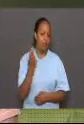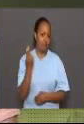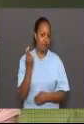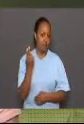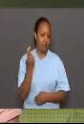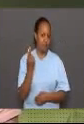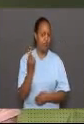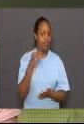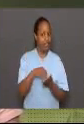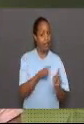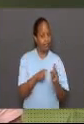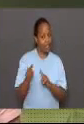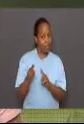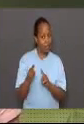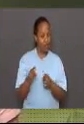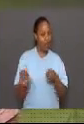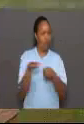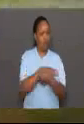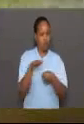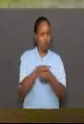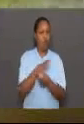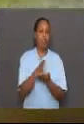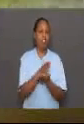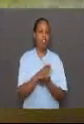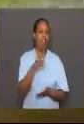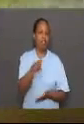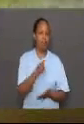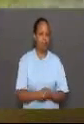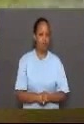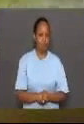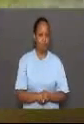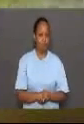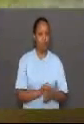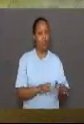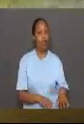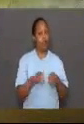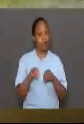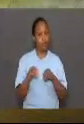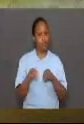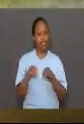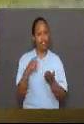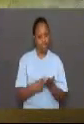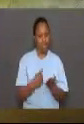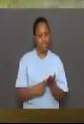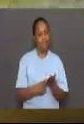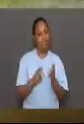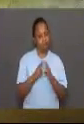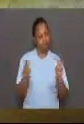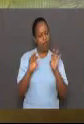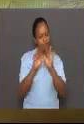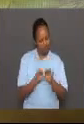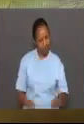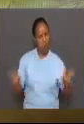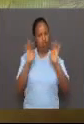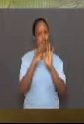and participate fully in it. Students, this is going to be a very